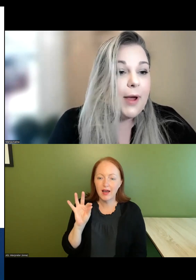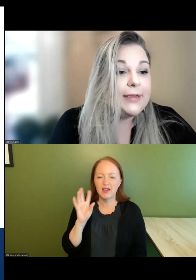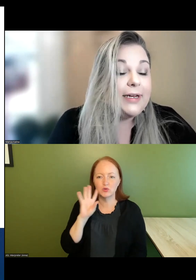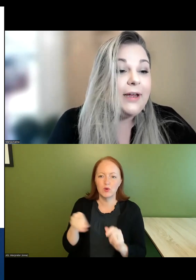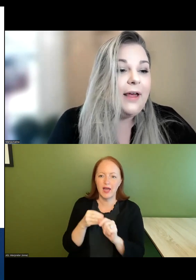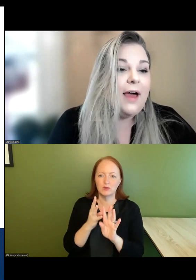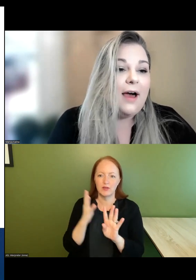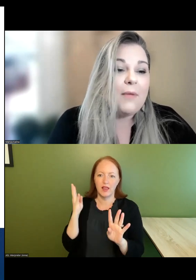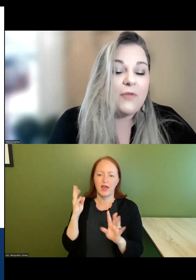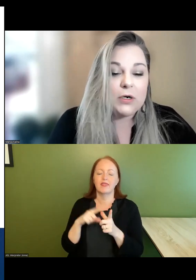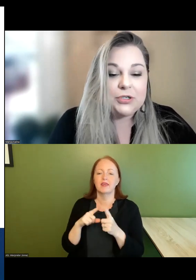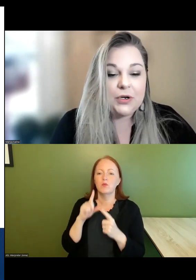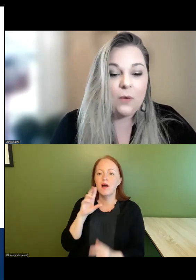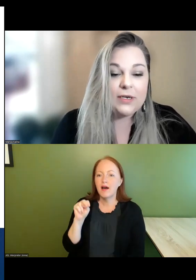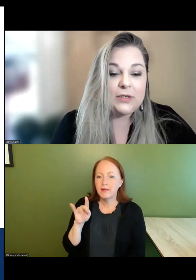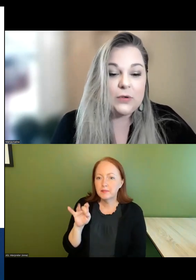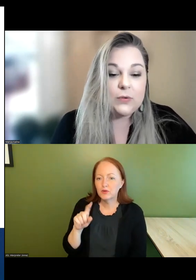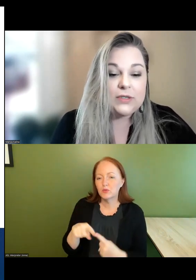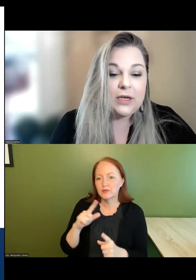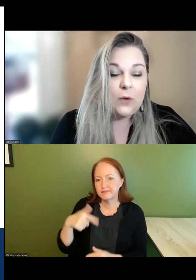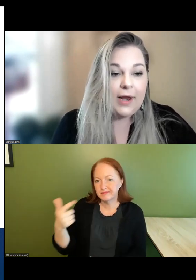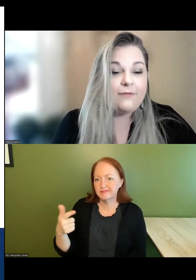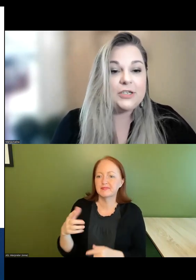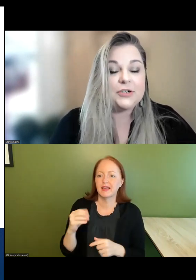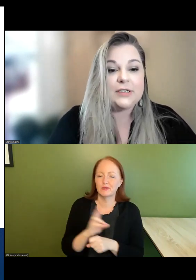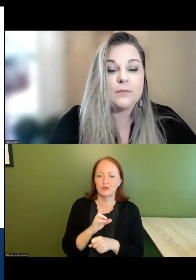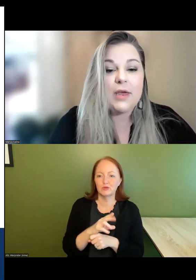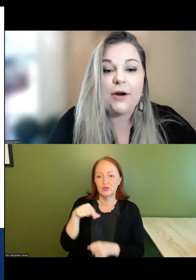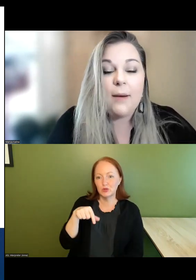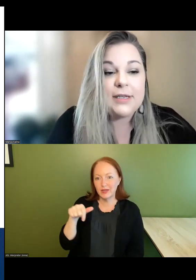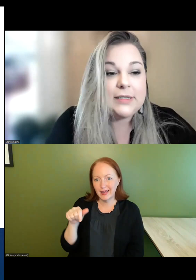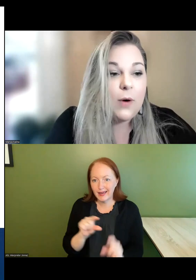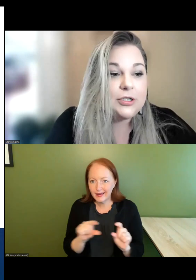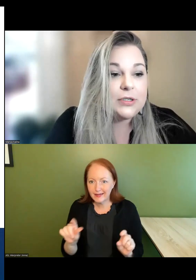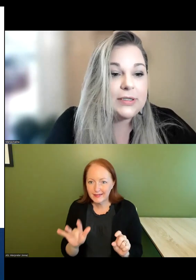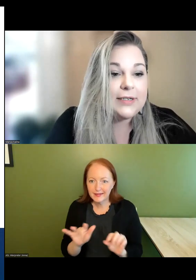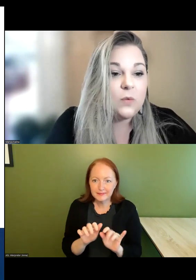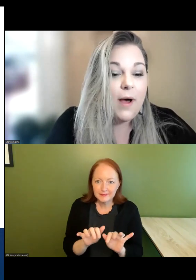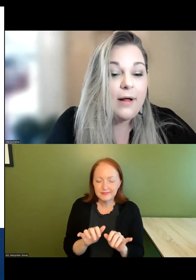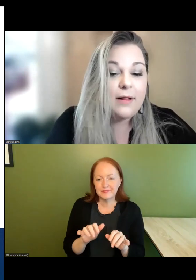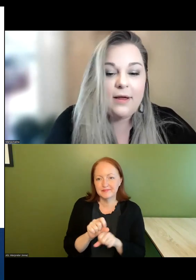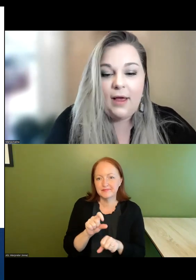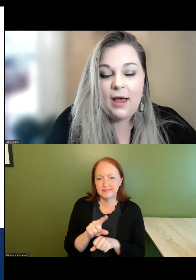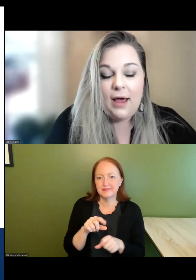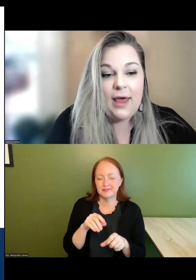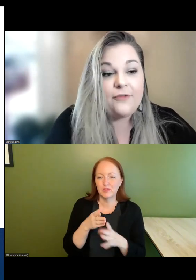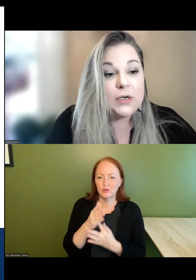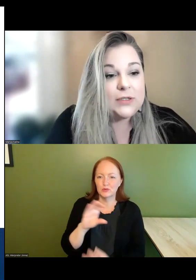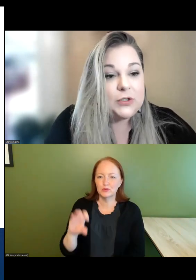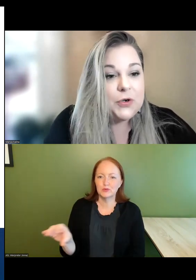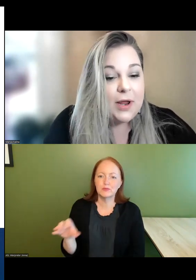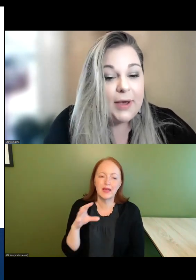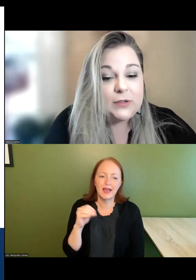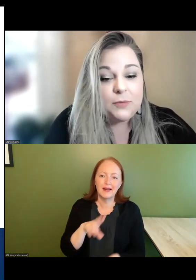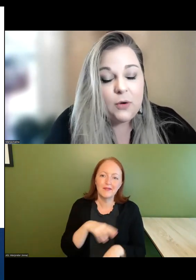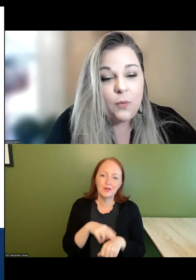you directly. Of course, you can always use the Q&A feature to submit your comments and questions as well. And of course,